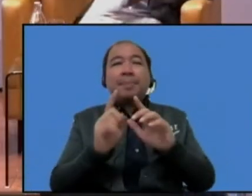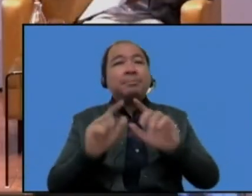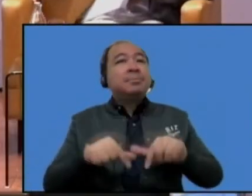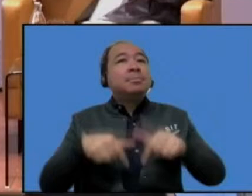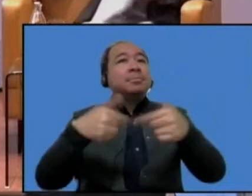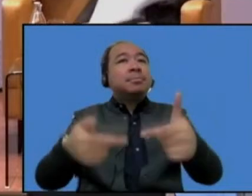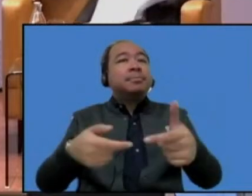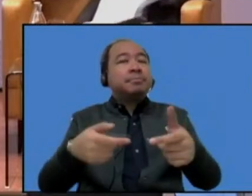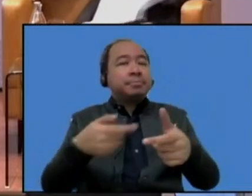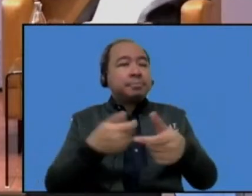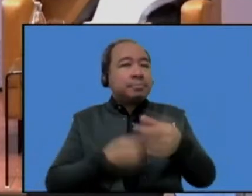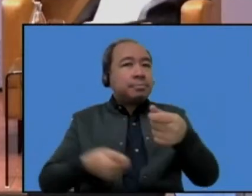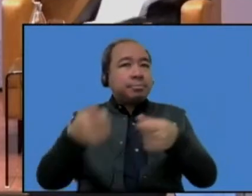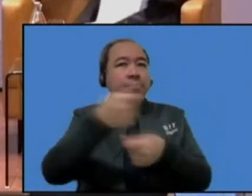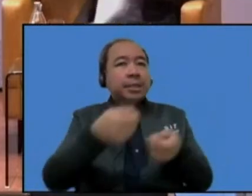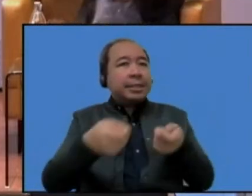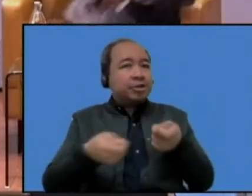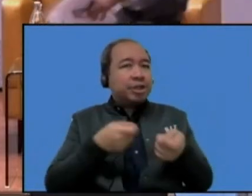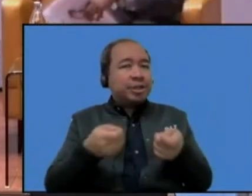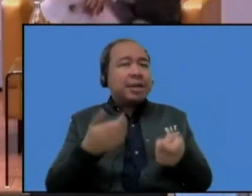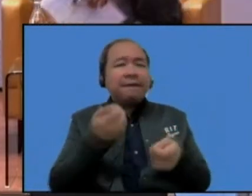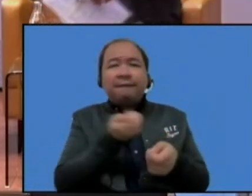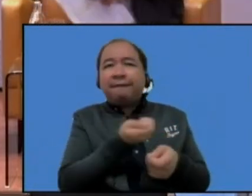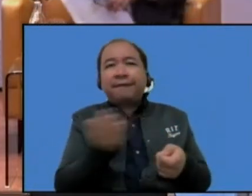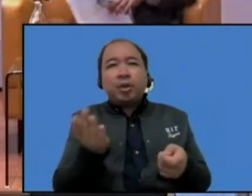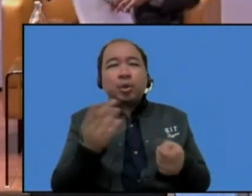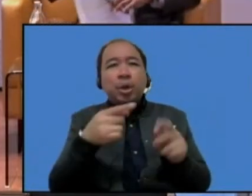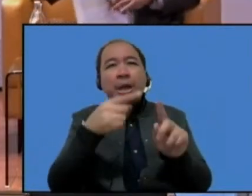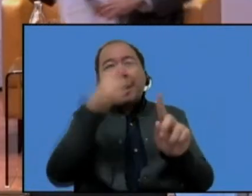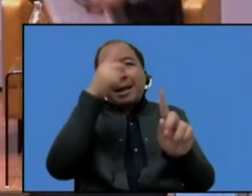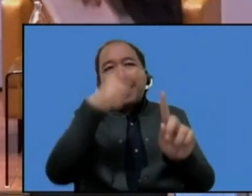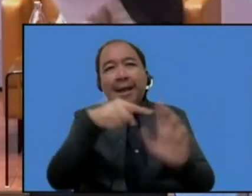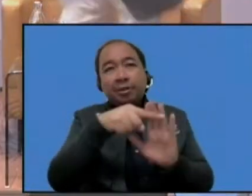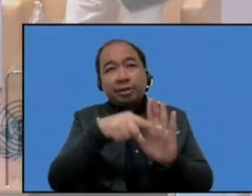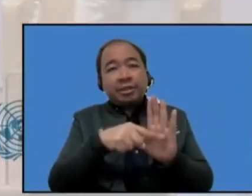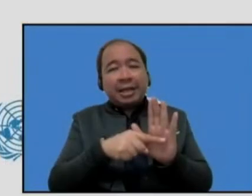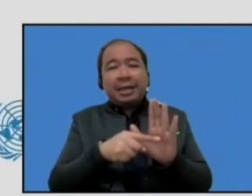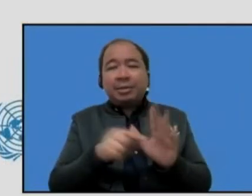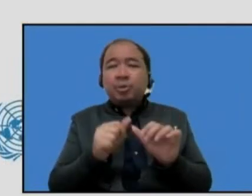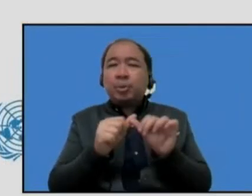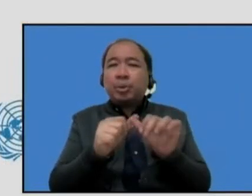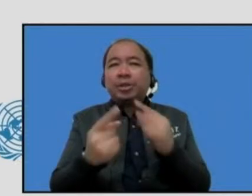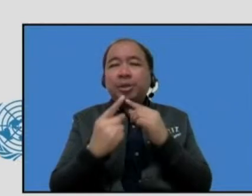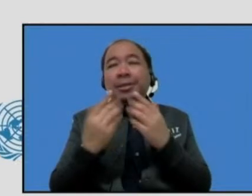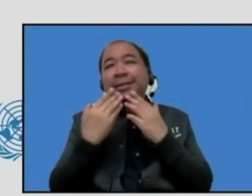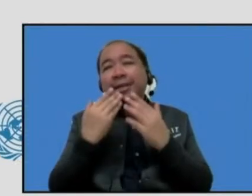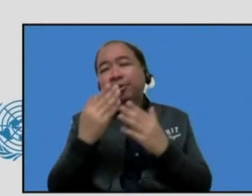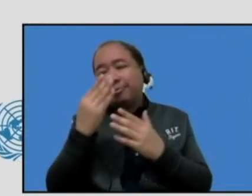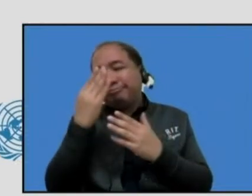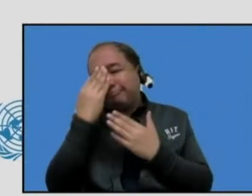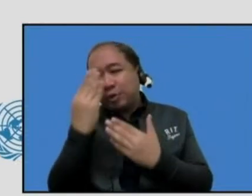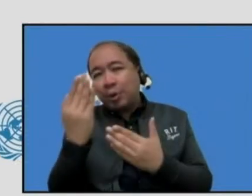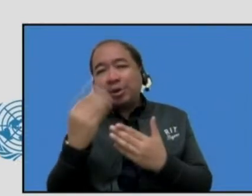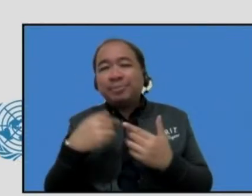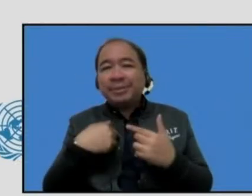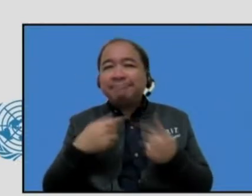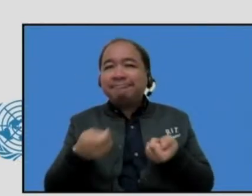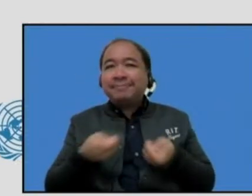chair, given that there are a couple more agenda items to cover. Thank you very much. It's been a great honor.